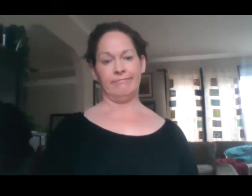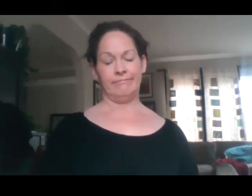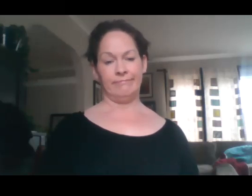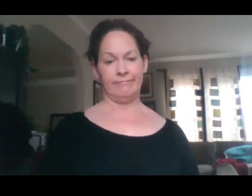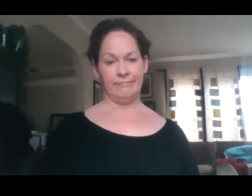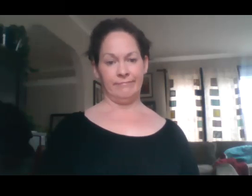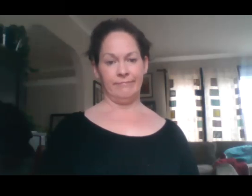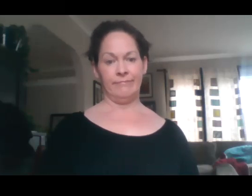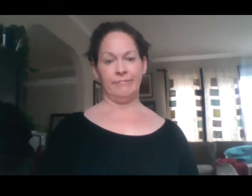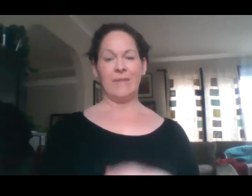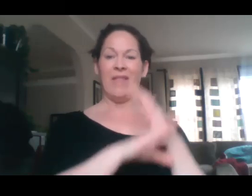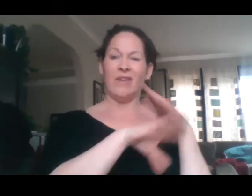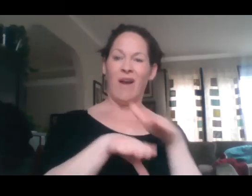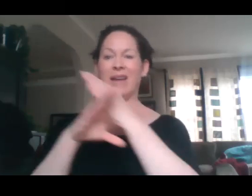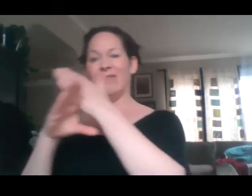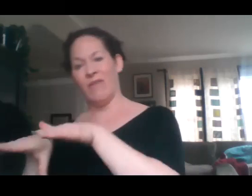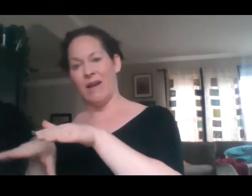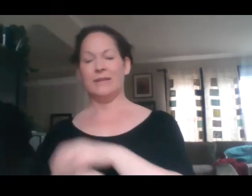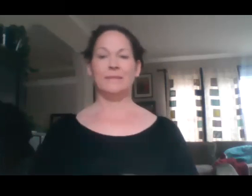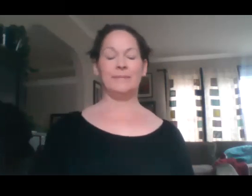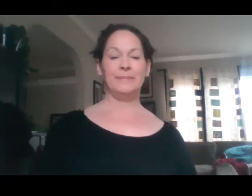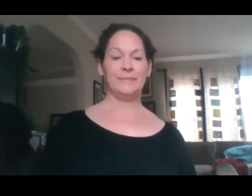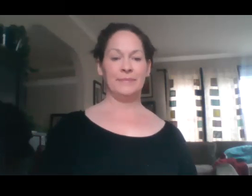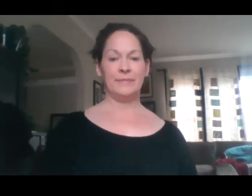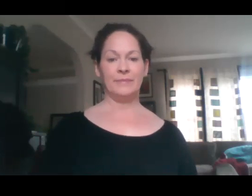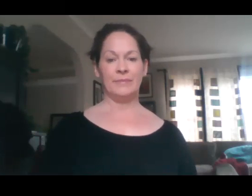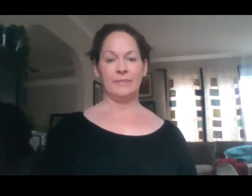And now I'll divide both sides by that.